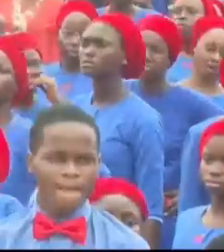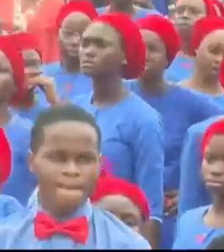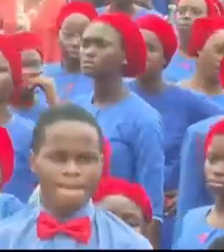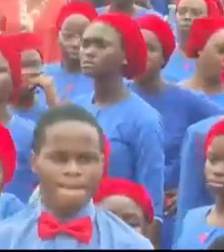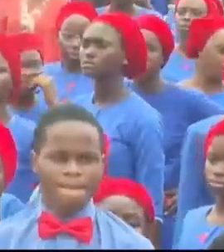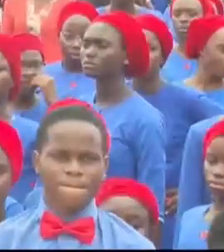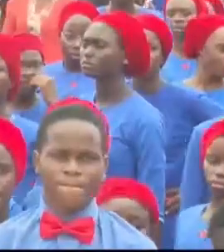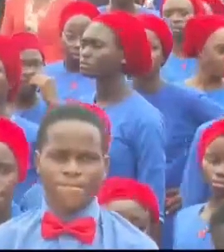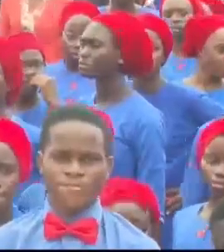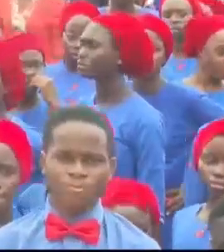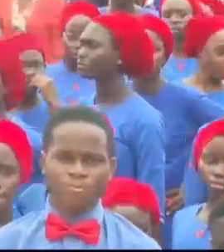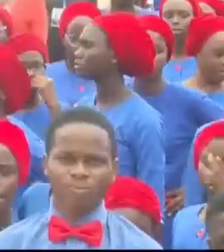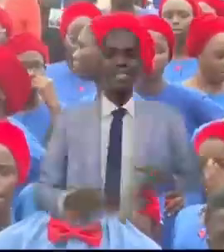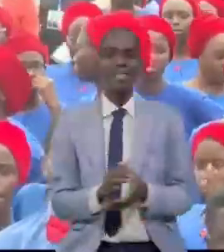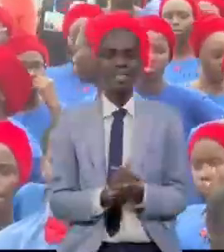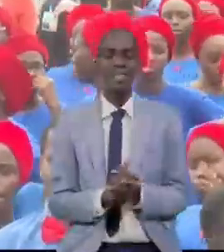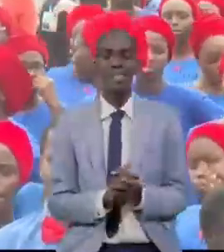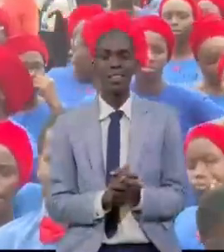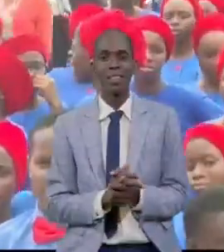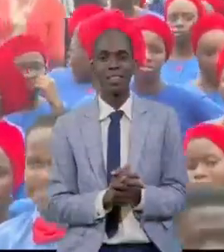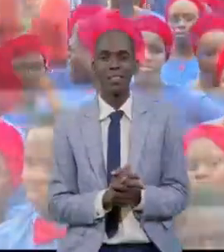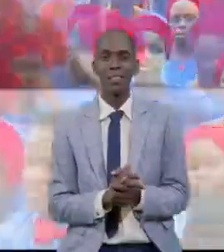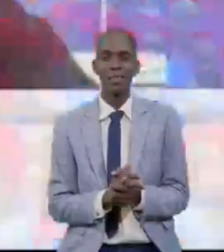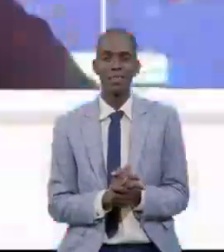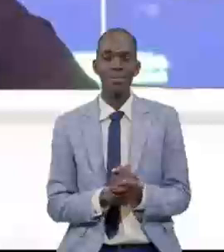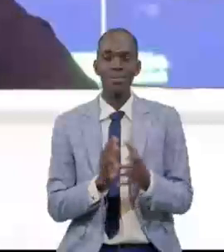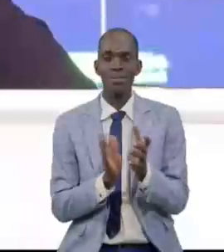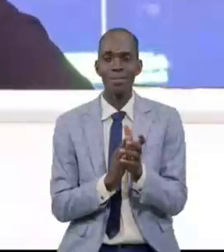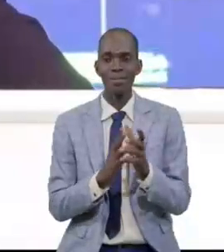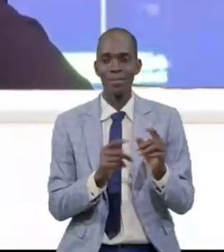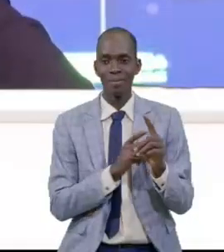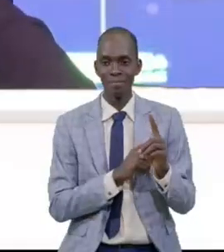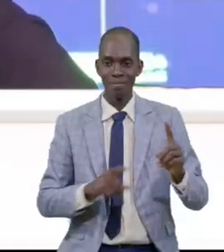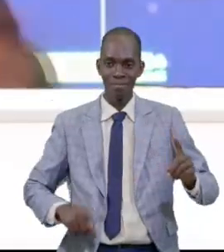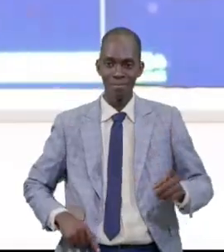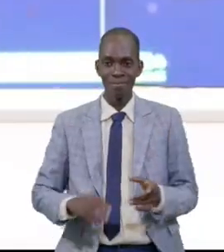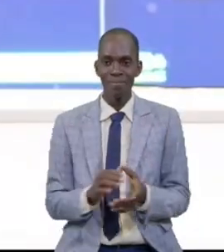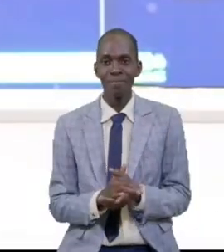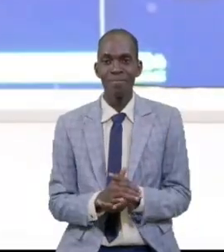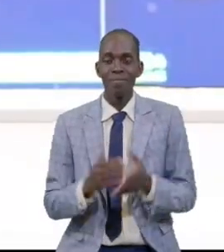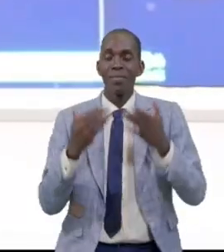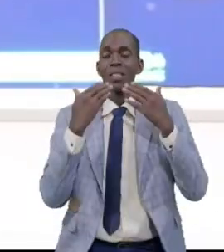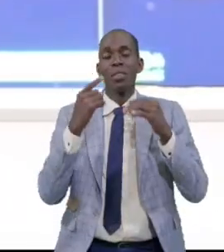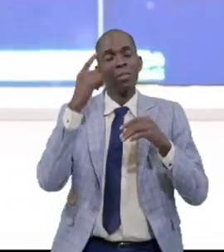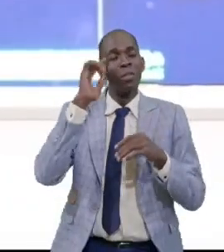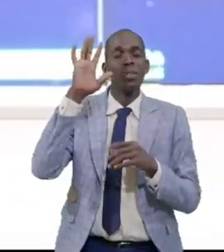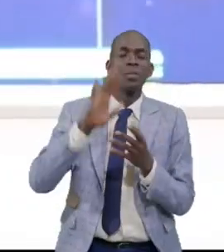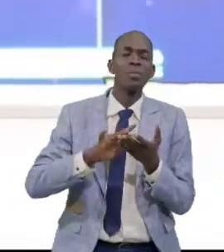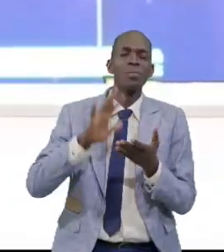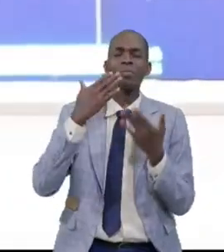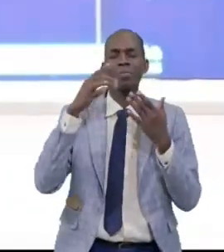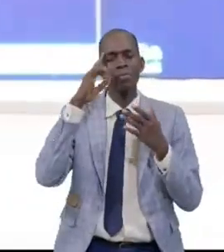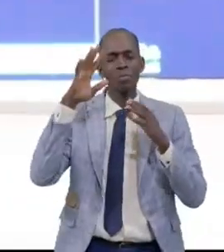Father, we thank you for this hour. Thank you for your glory. Thank you for your power. The